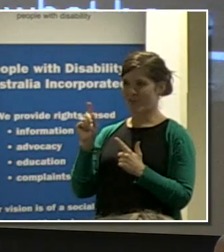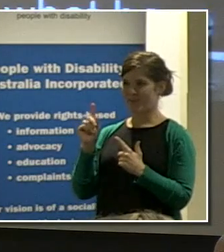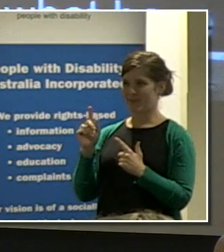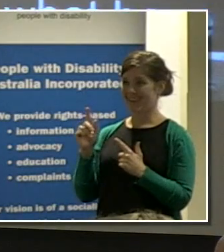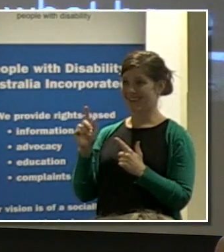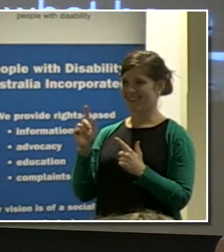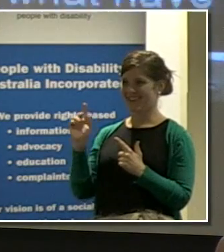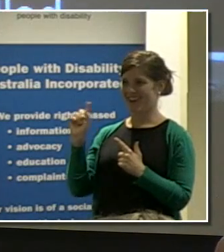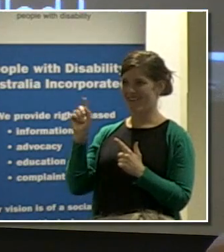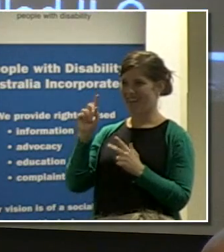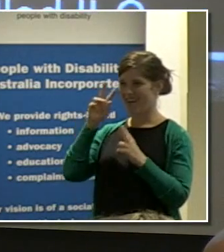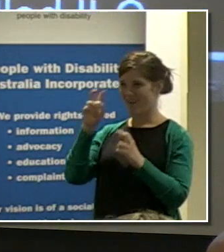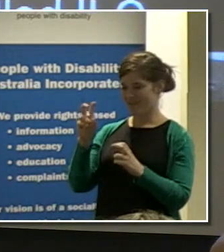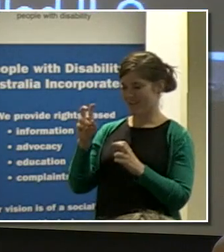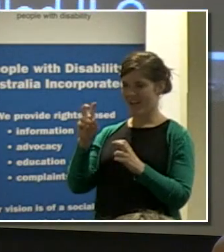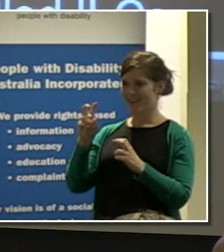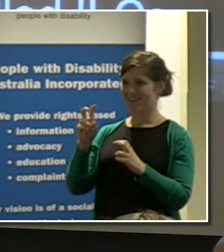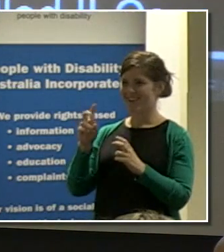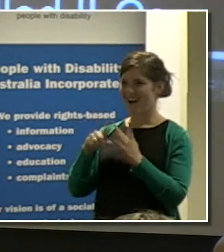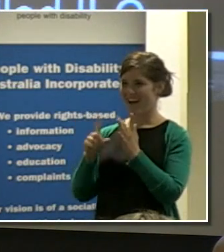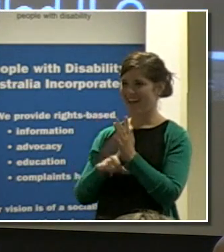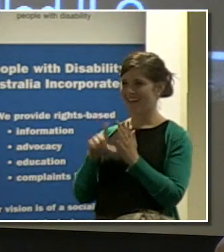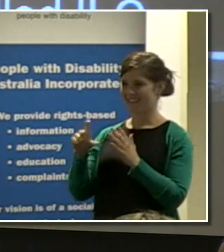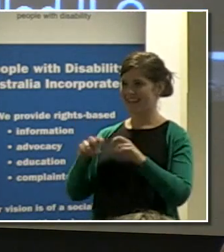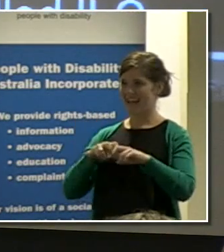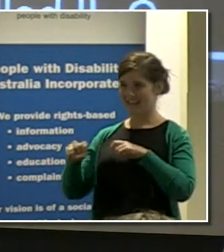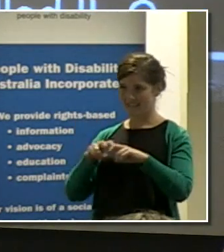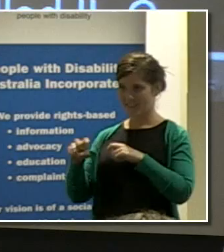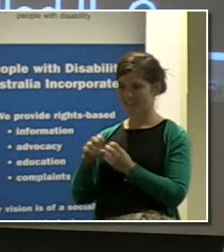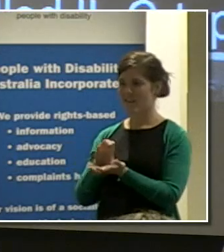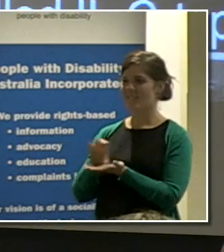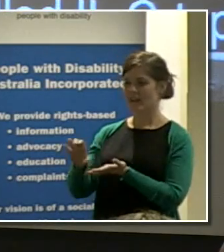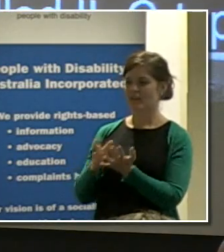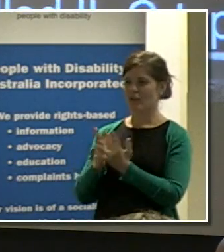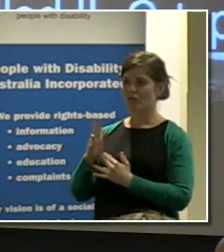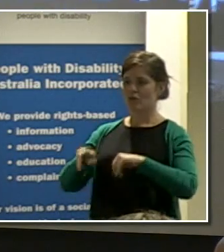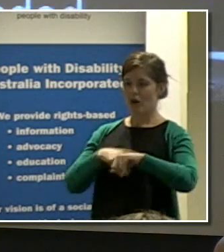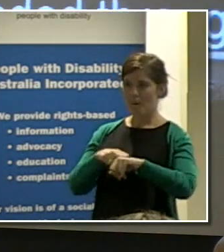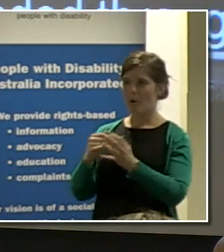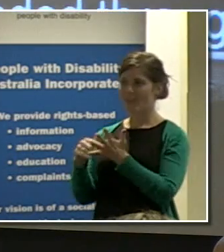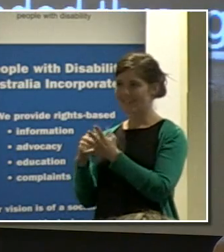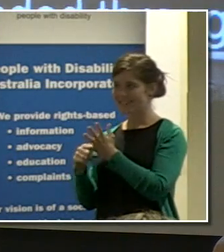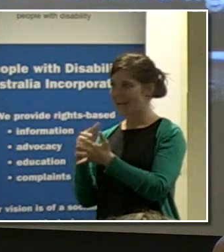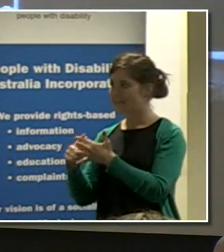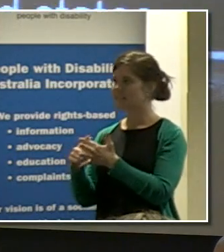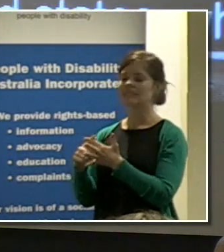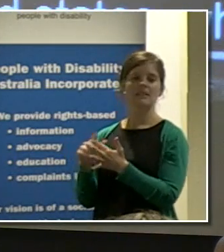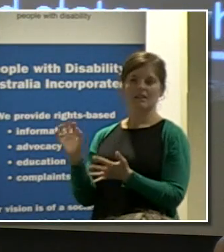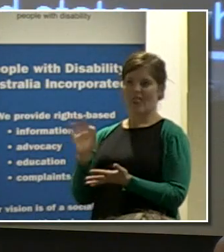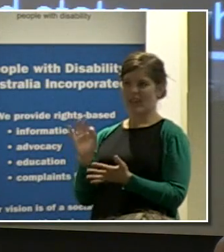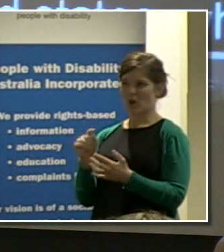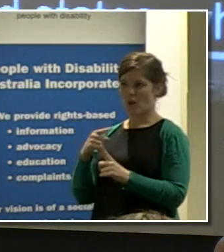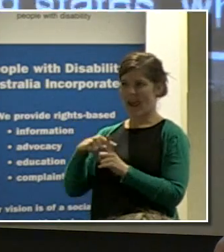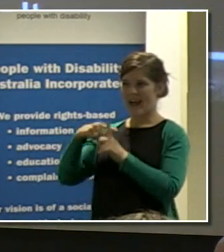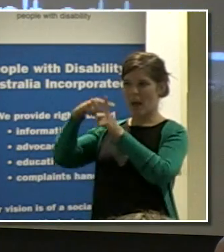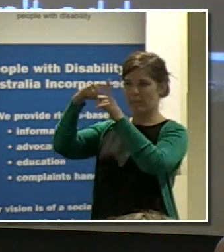ILC type of activities funded through the Commonwealth and states, which collectively don't add up to that amount, so there is